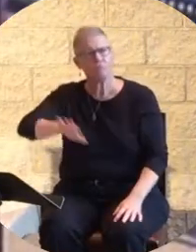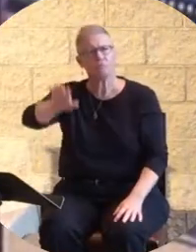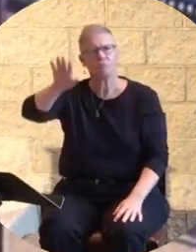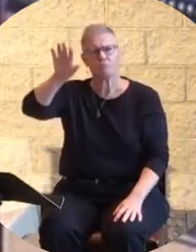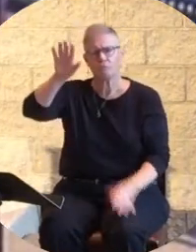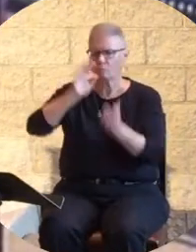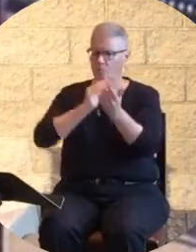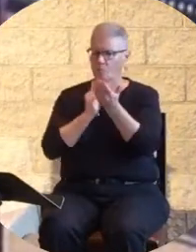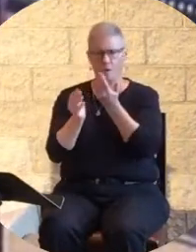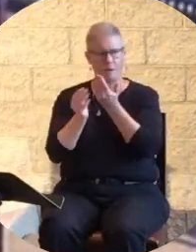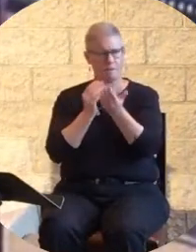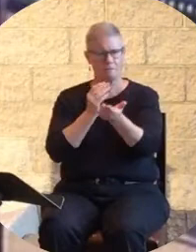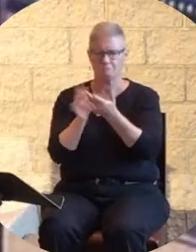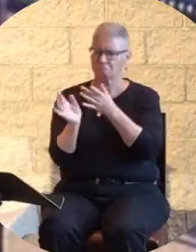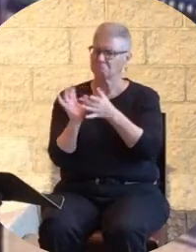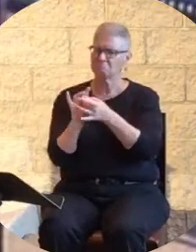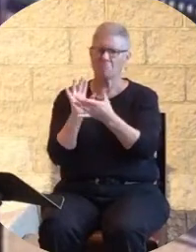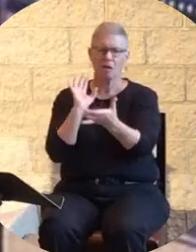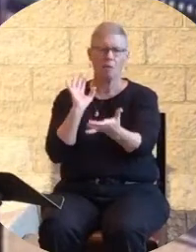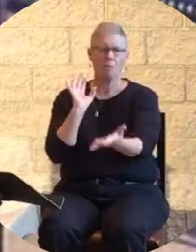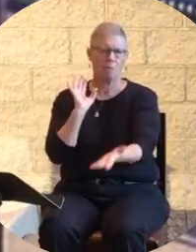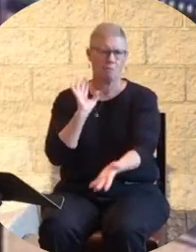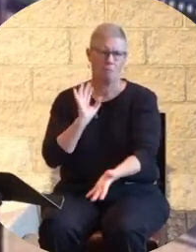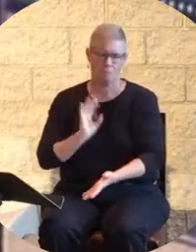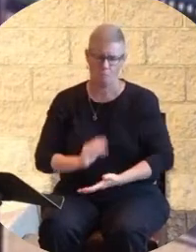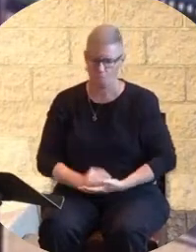whatever it is, just let it go.